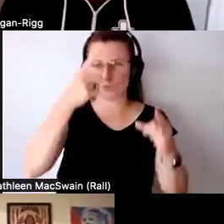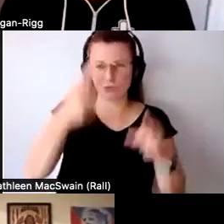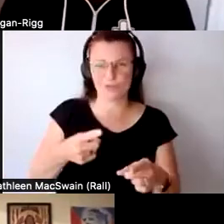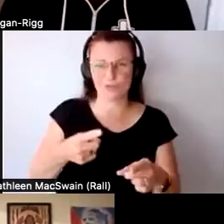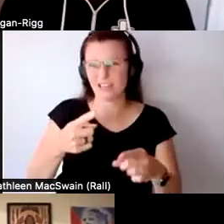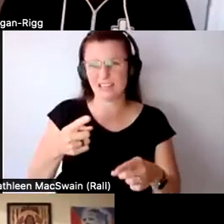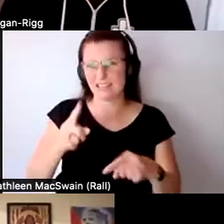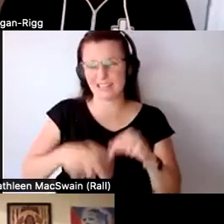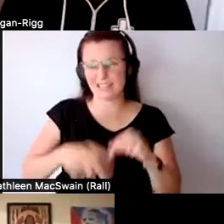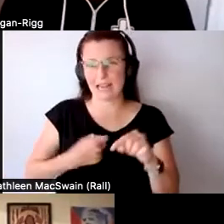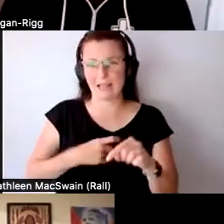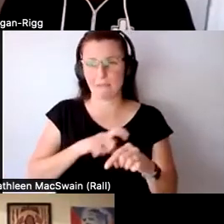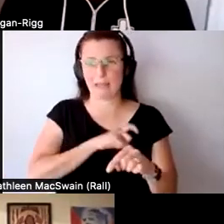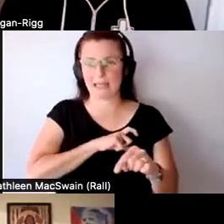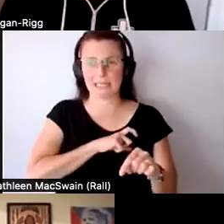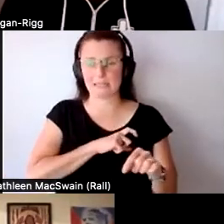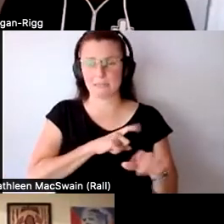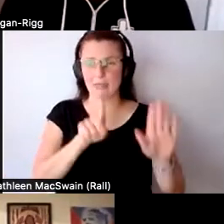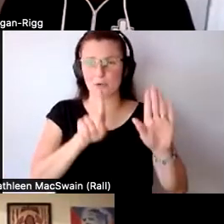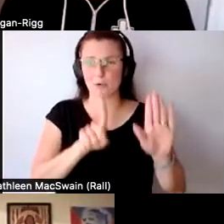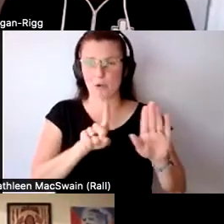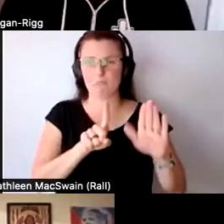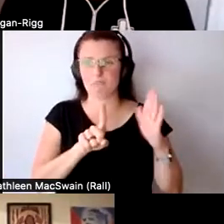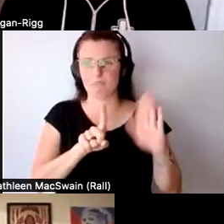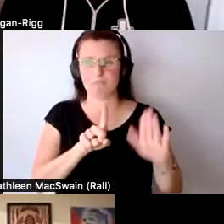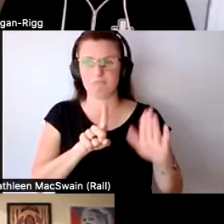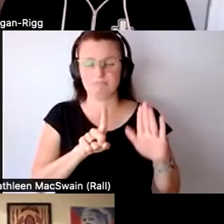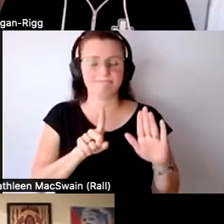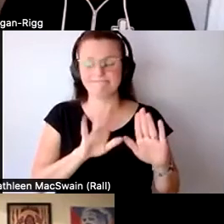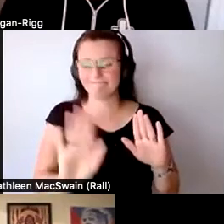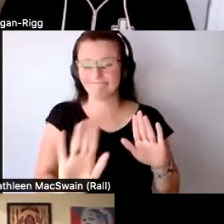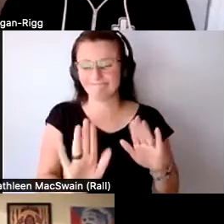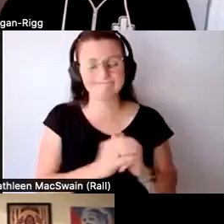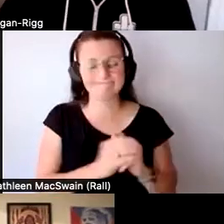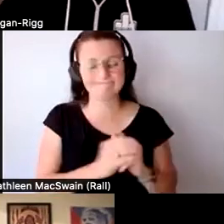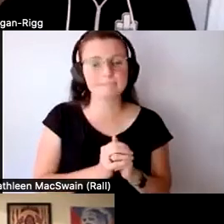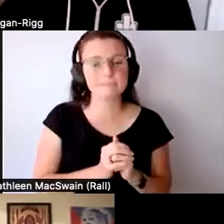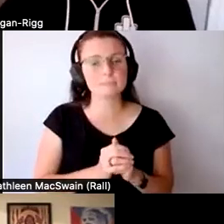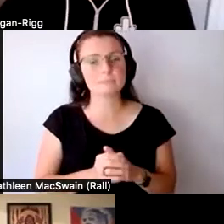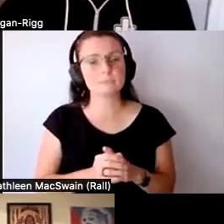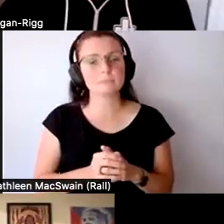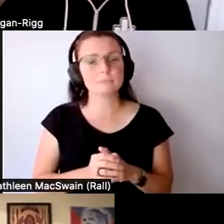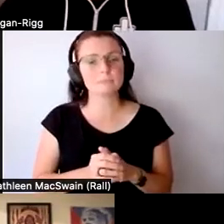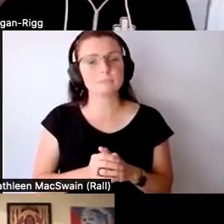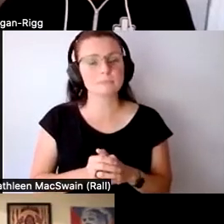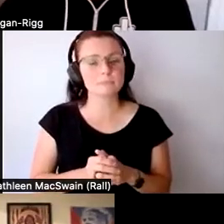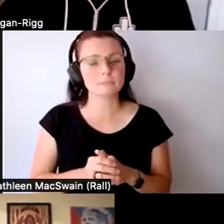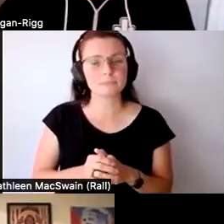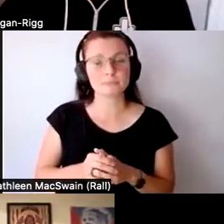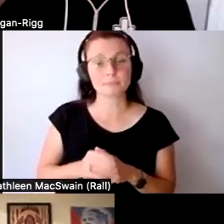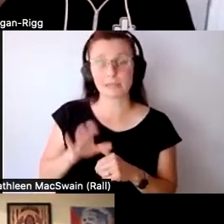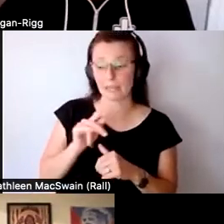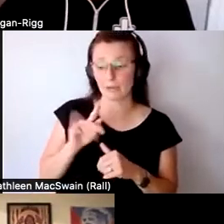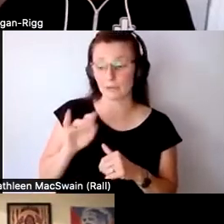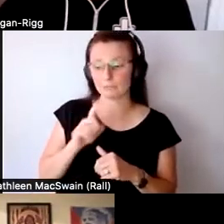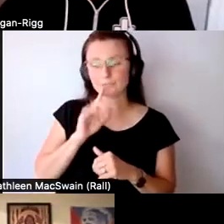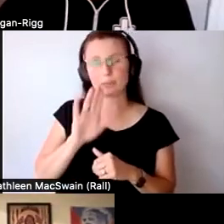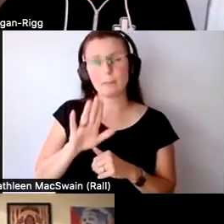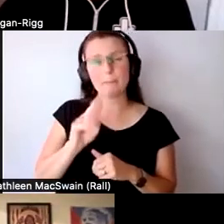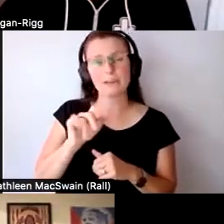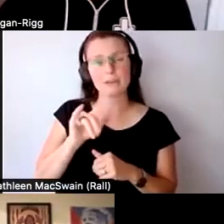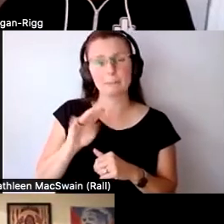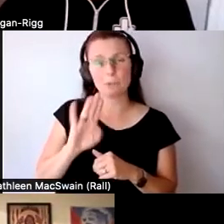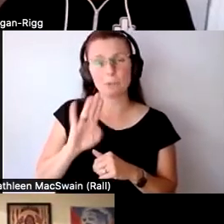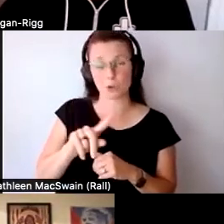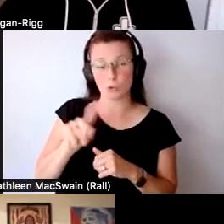Thanks. Thank you, Stephen. Miriam, your portion is a little bit covered. So for the sake of time, I'm